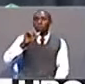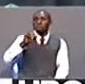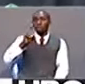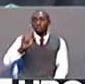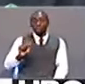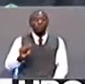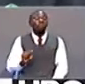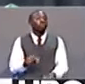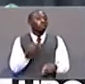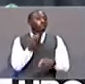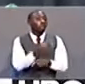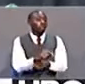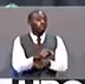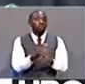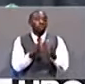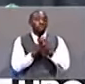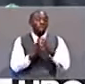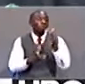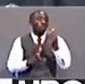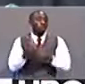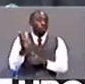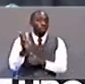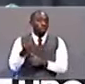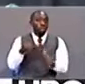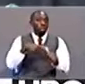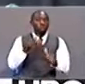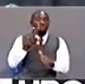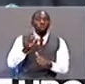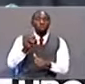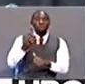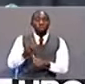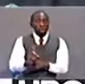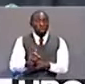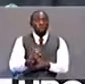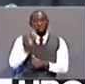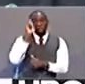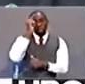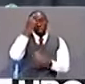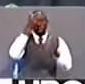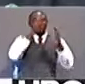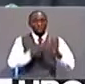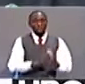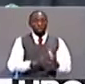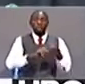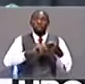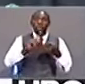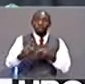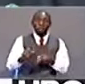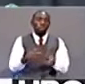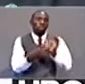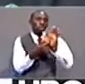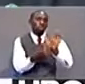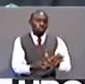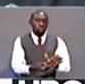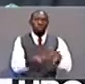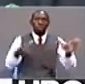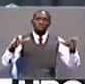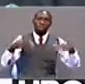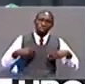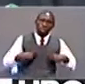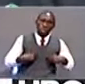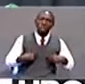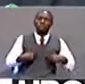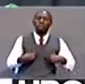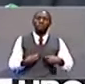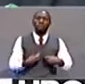Sunday, 11th April 2021 at State House Entebbe is a demonstration of the commitment the